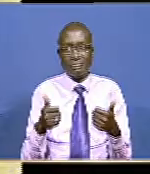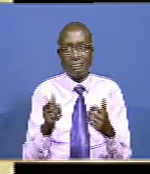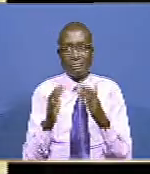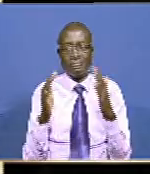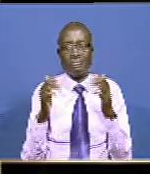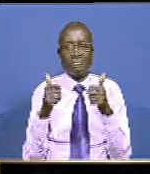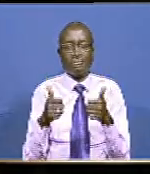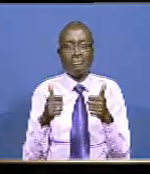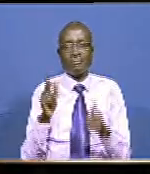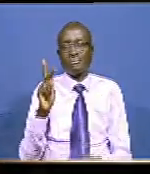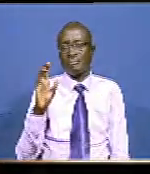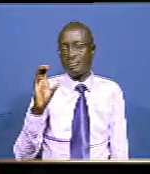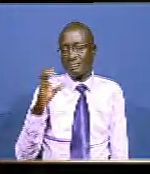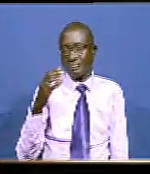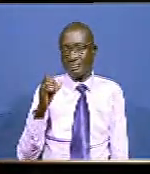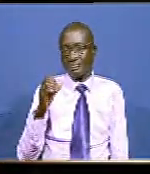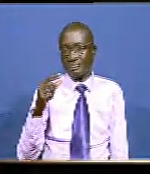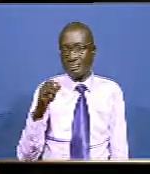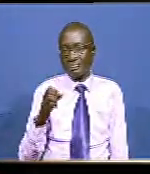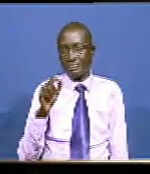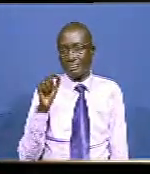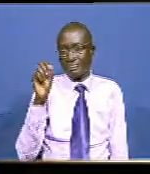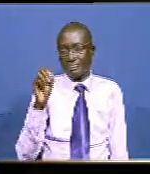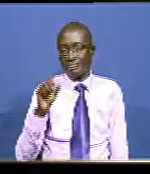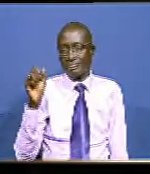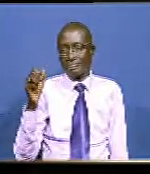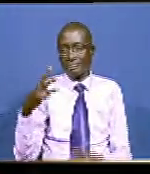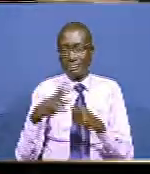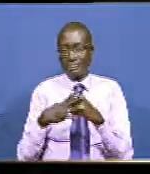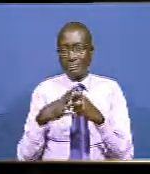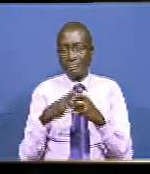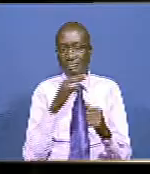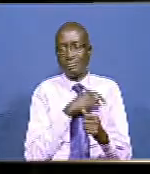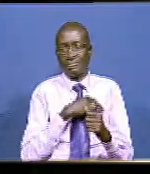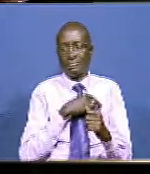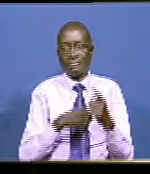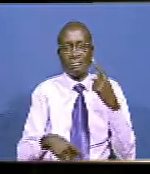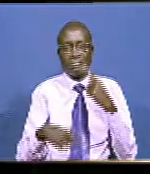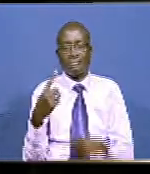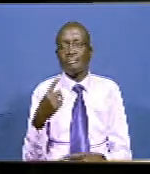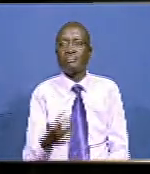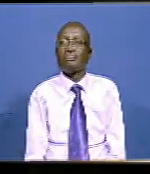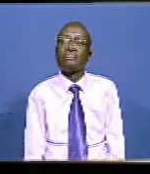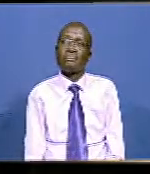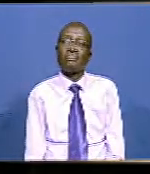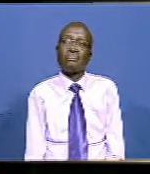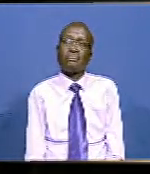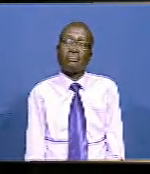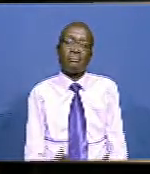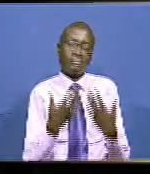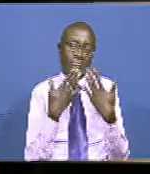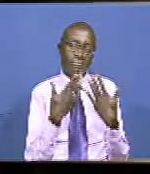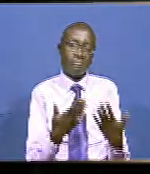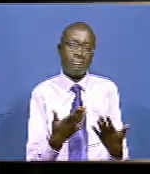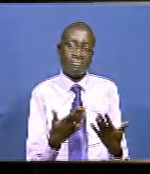up Kipchoge. 1.59 missions to accomplish. Oh, thank you so much. That